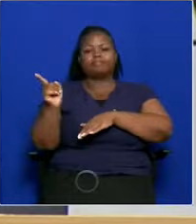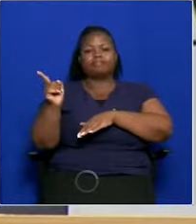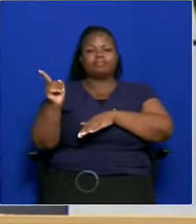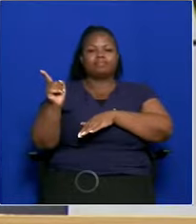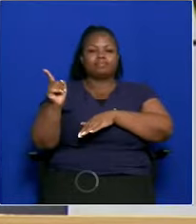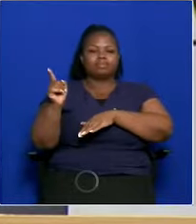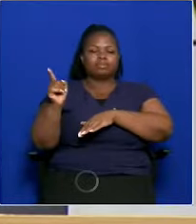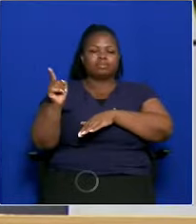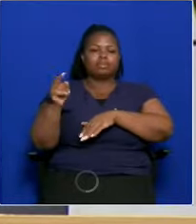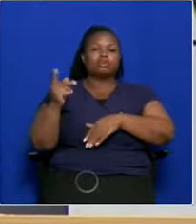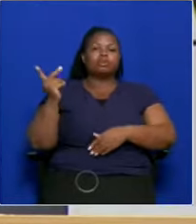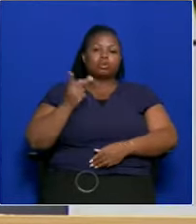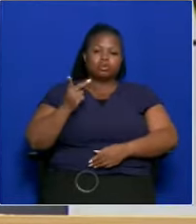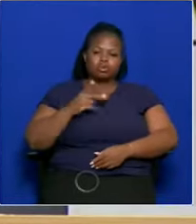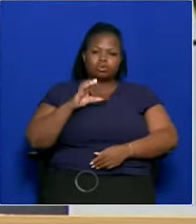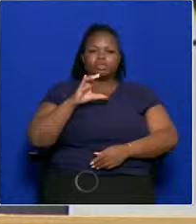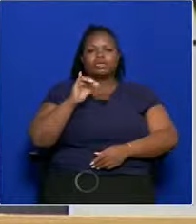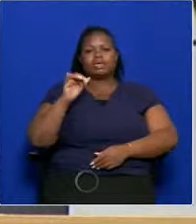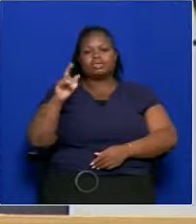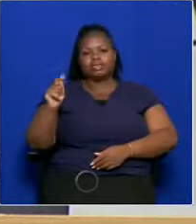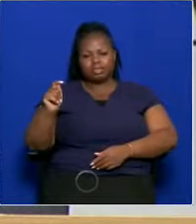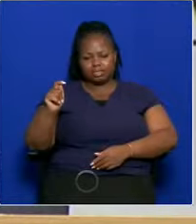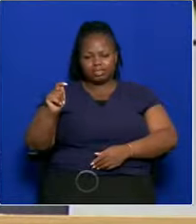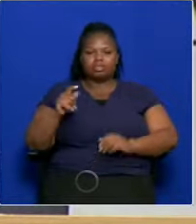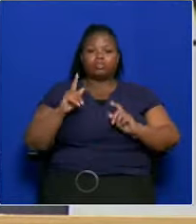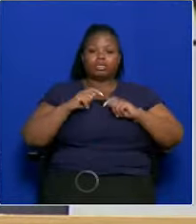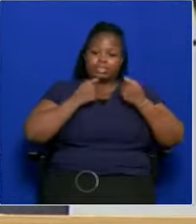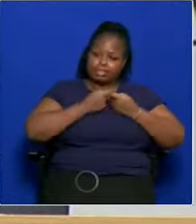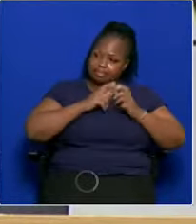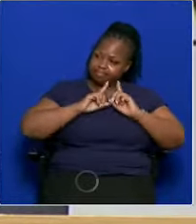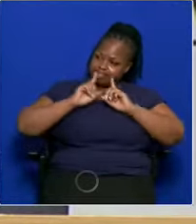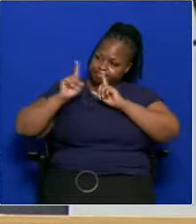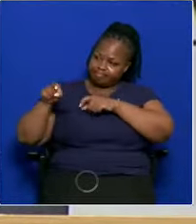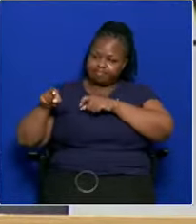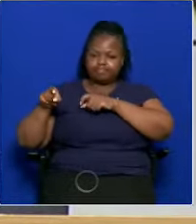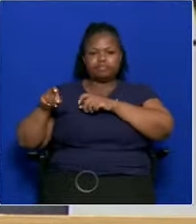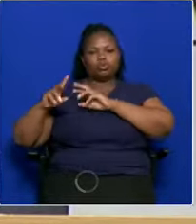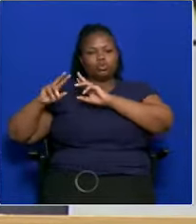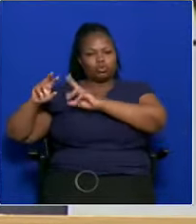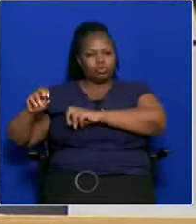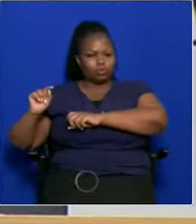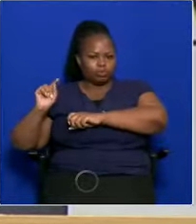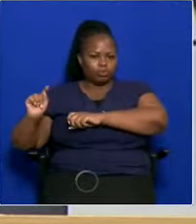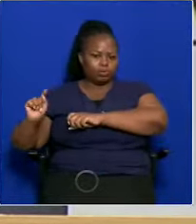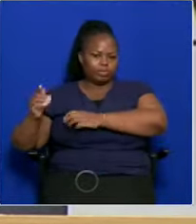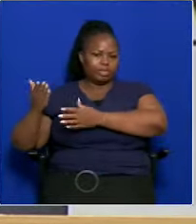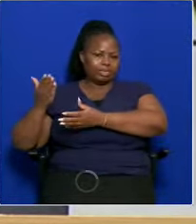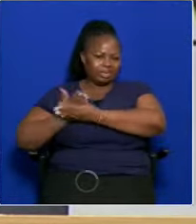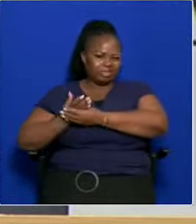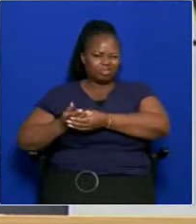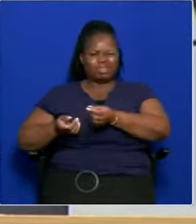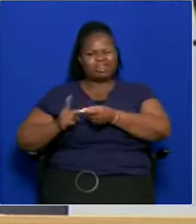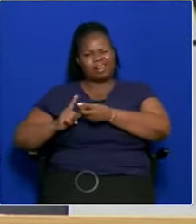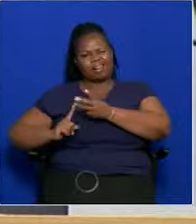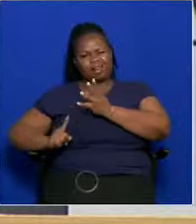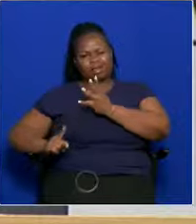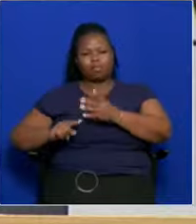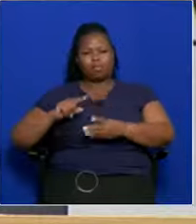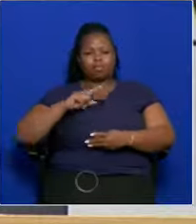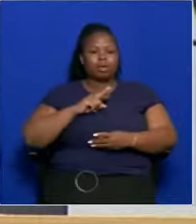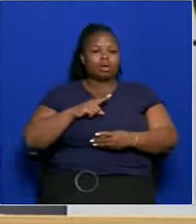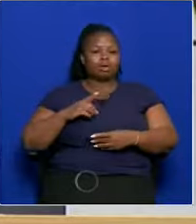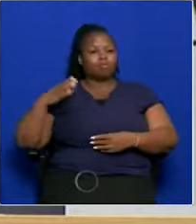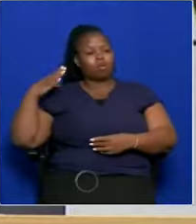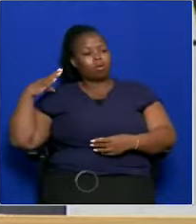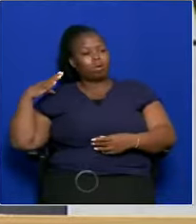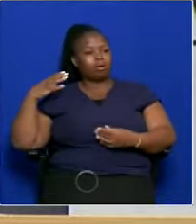in transit. I have to take a team and go there, and then yeah, because you are tasked now and then as there